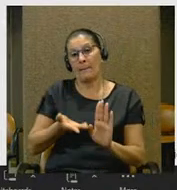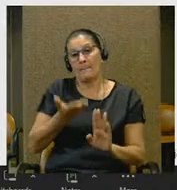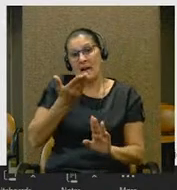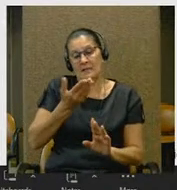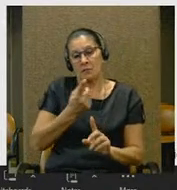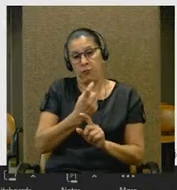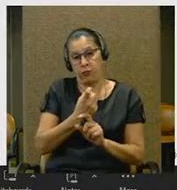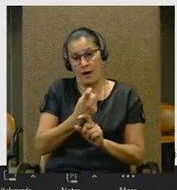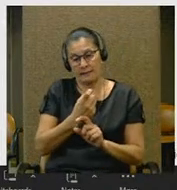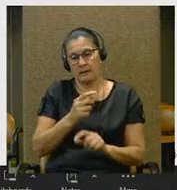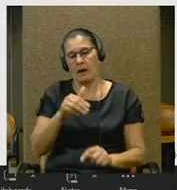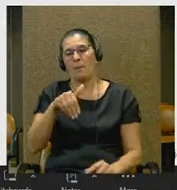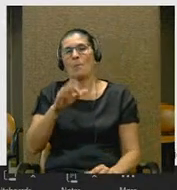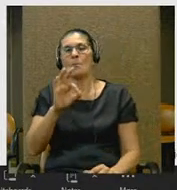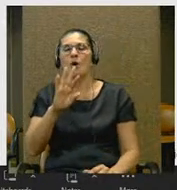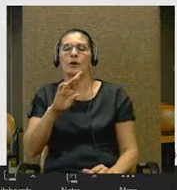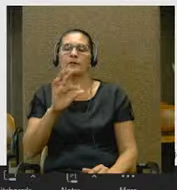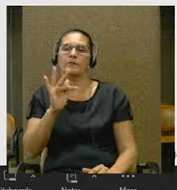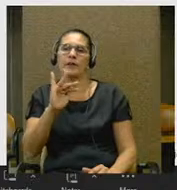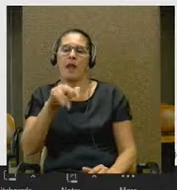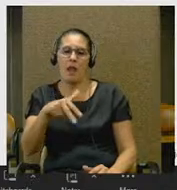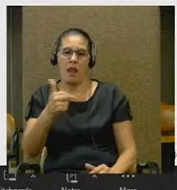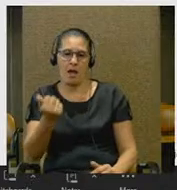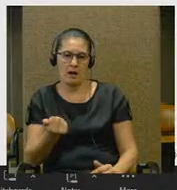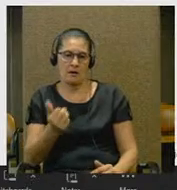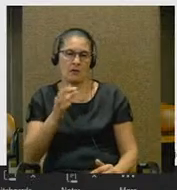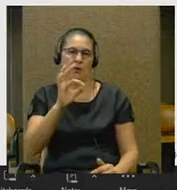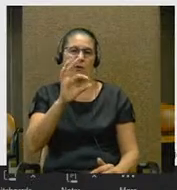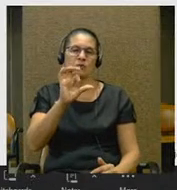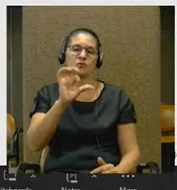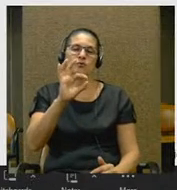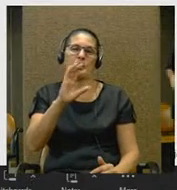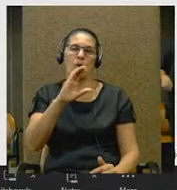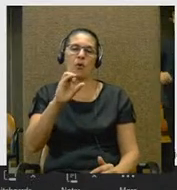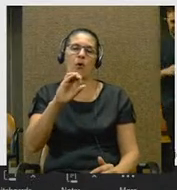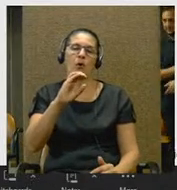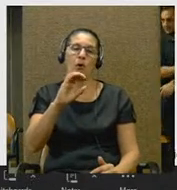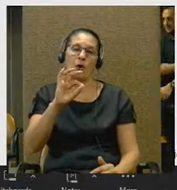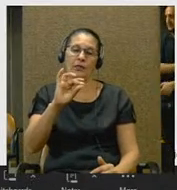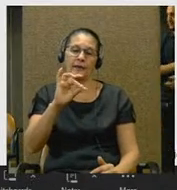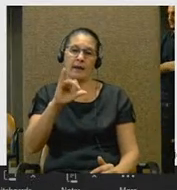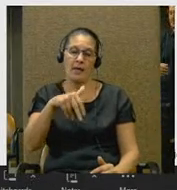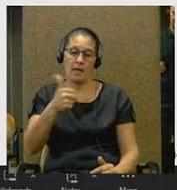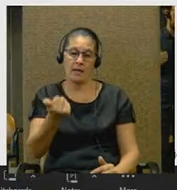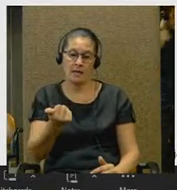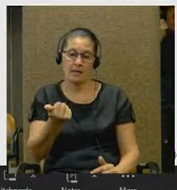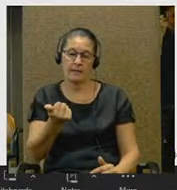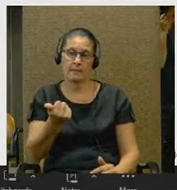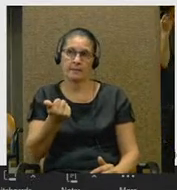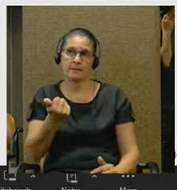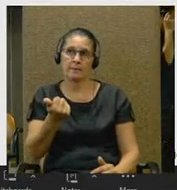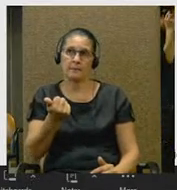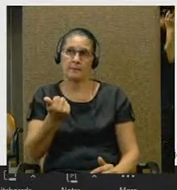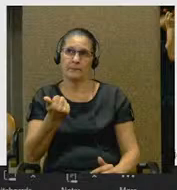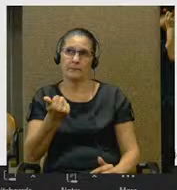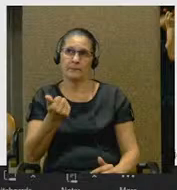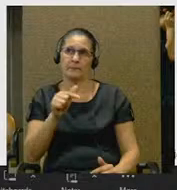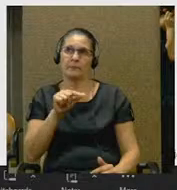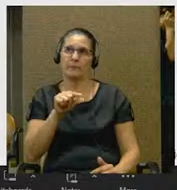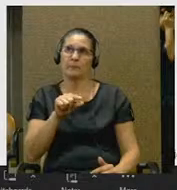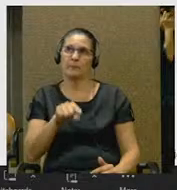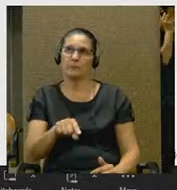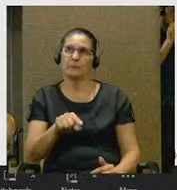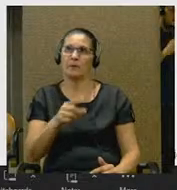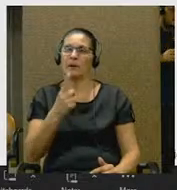morphine, then you also have oxycodone or OxyContin, which tends to be about 1.5 times stronger than